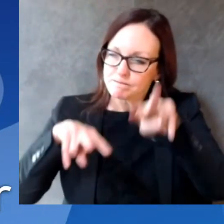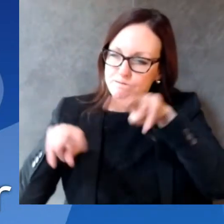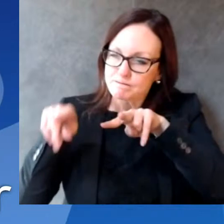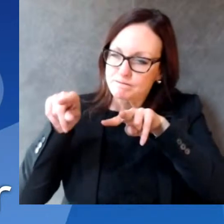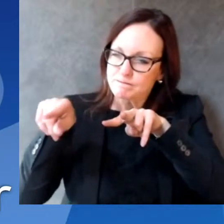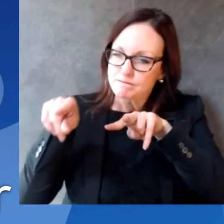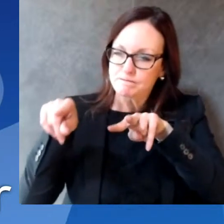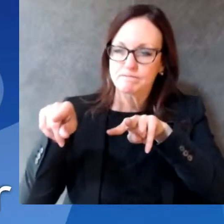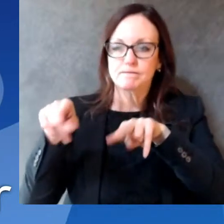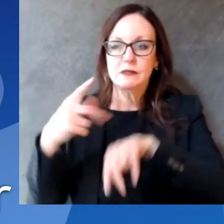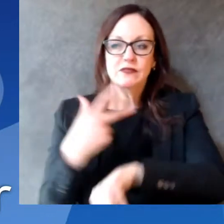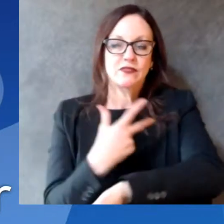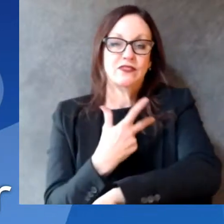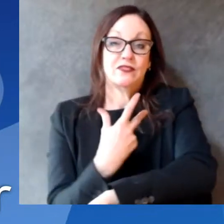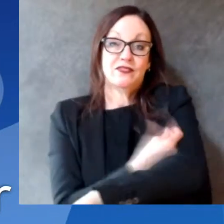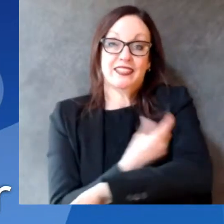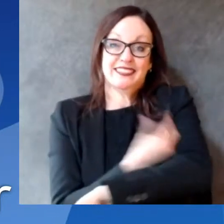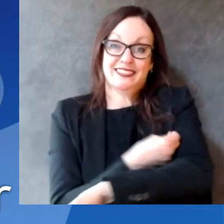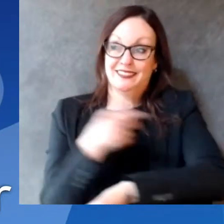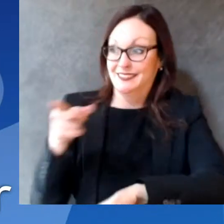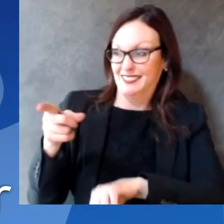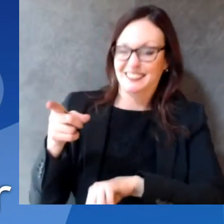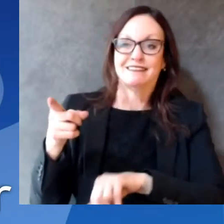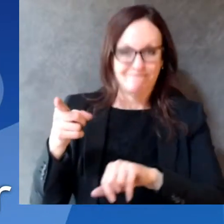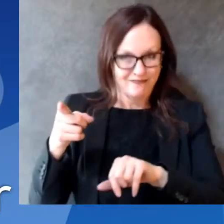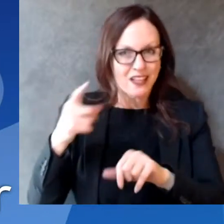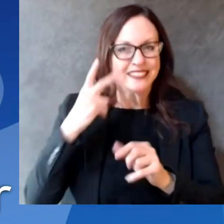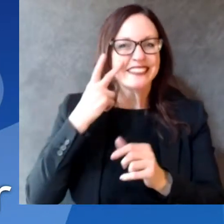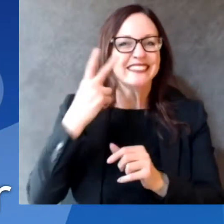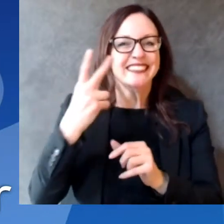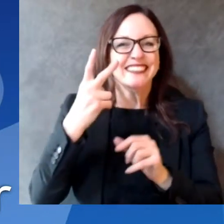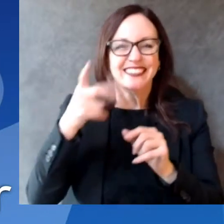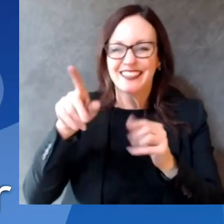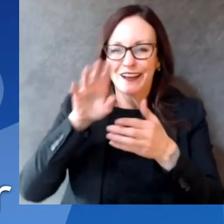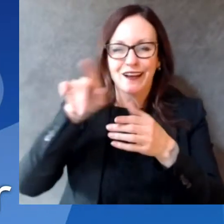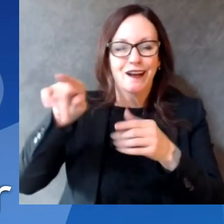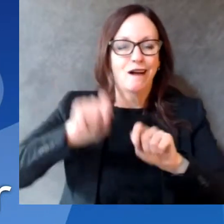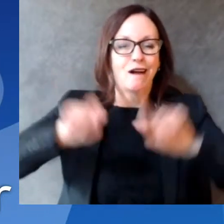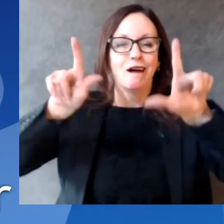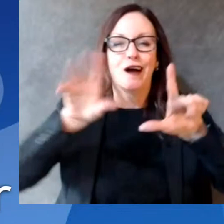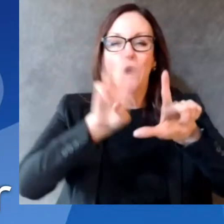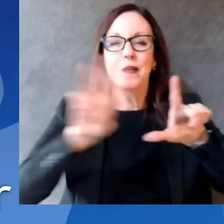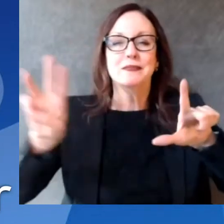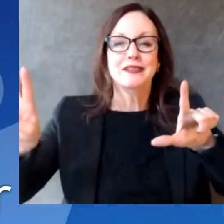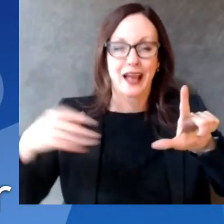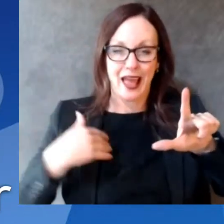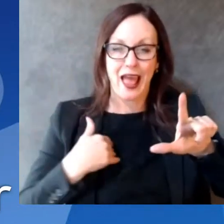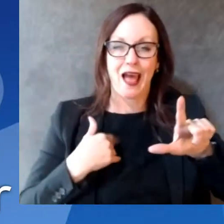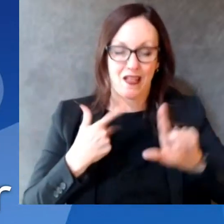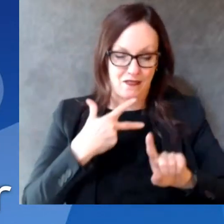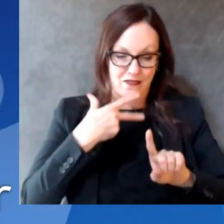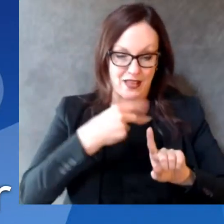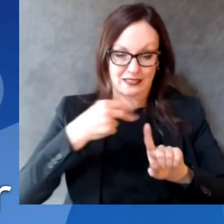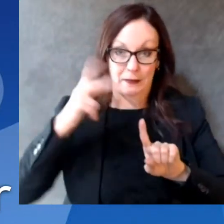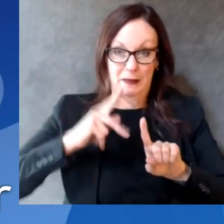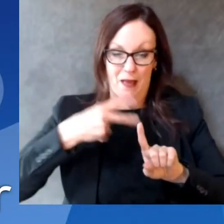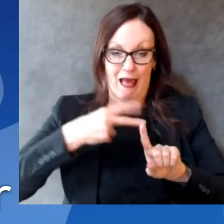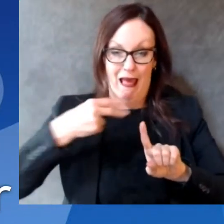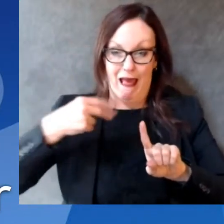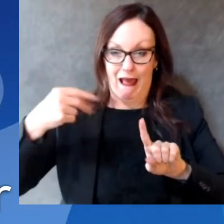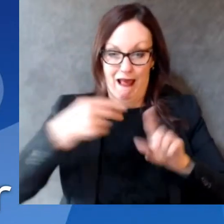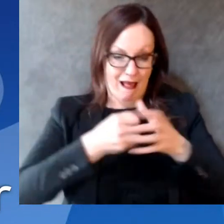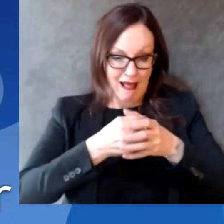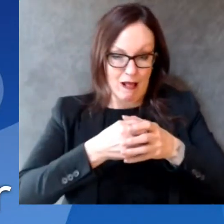their population with at least one dose at this point. I'm wondering if you could say if we are plateauing or dropping